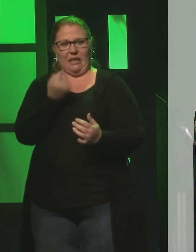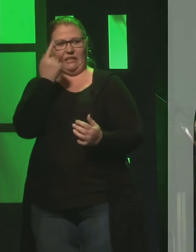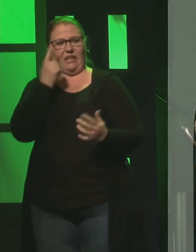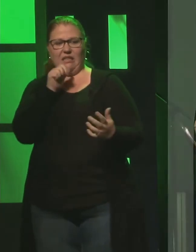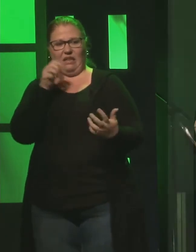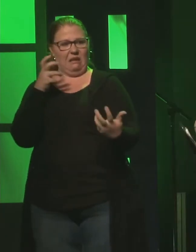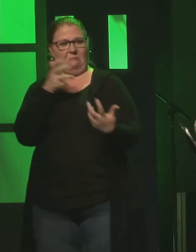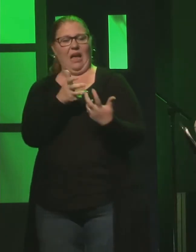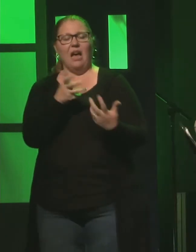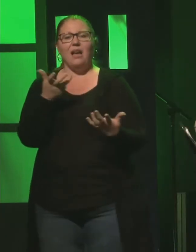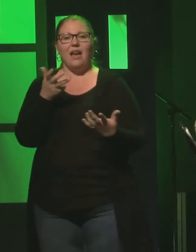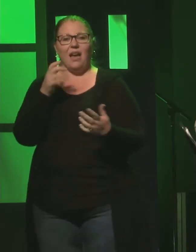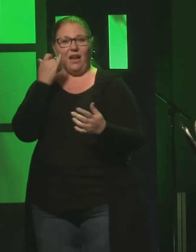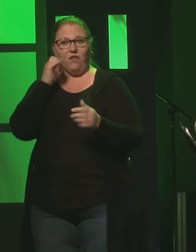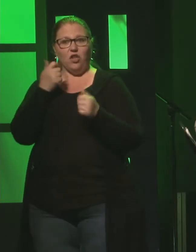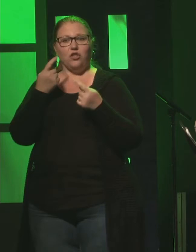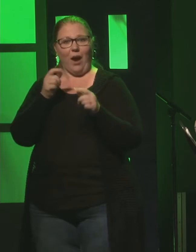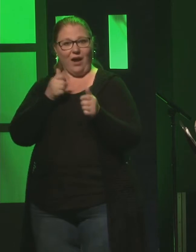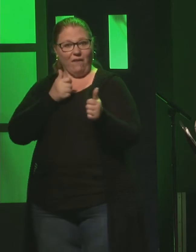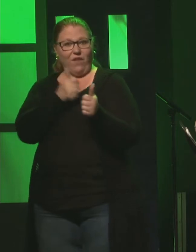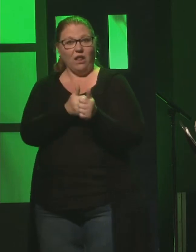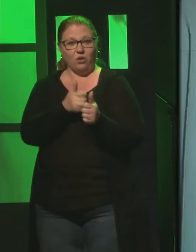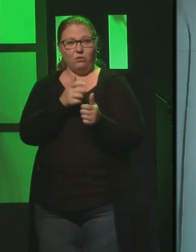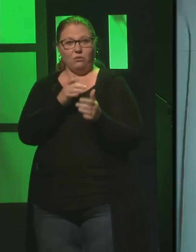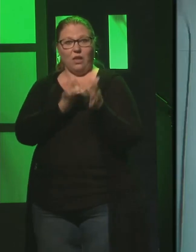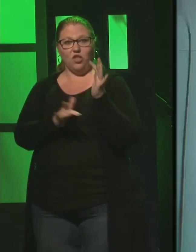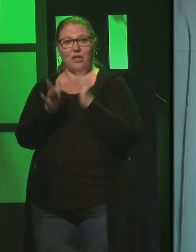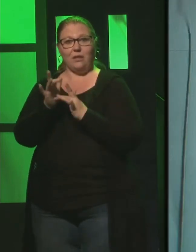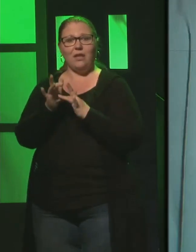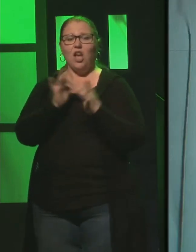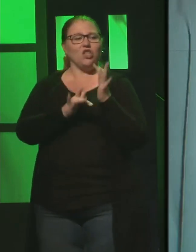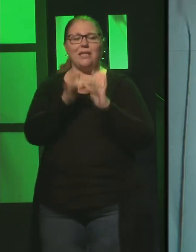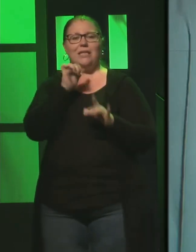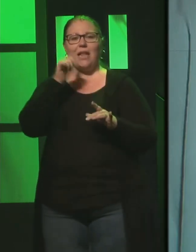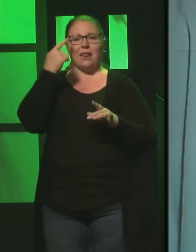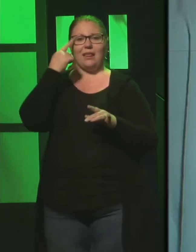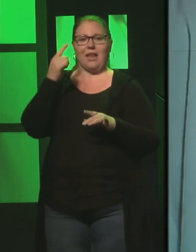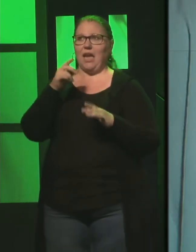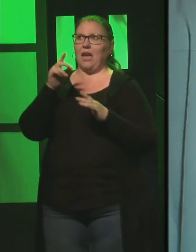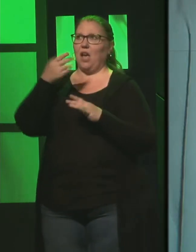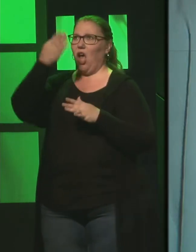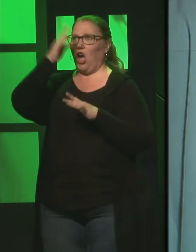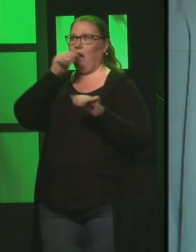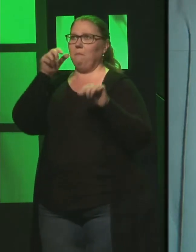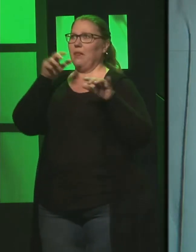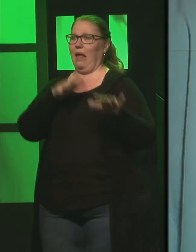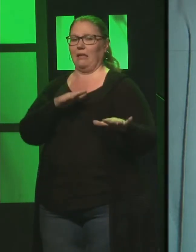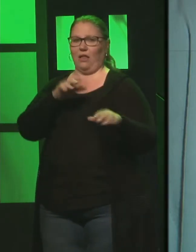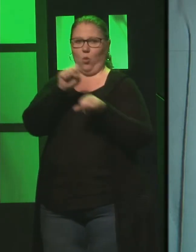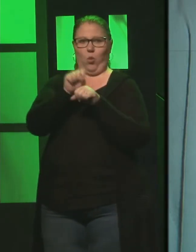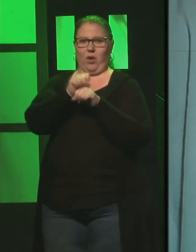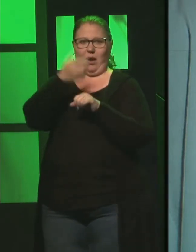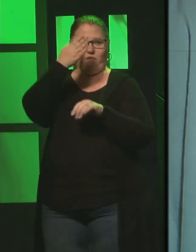to follow Jesus, right? Because Jesus didn't seem to equate divine blessing, the work of the divine in our lives, with getting